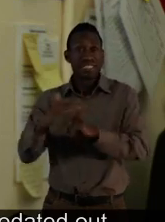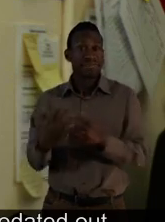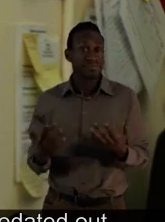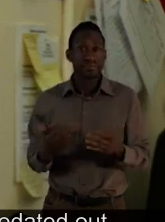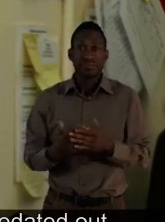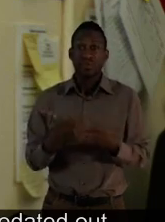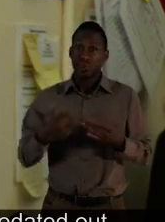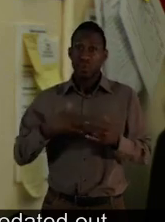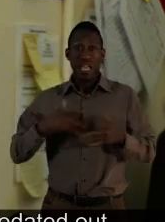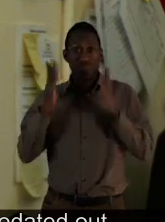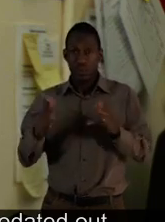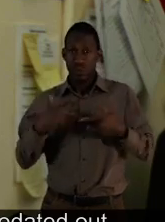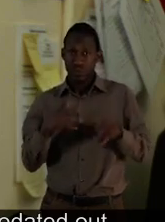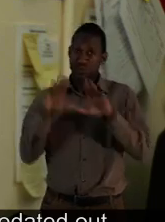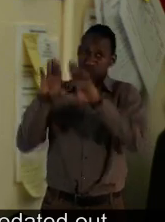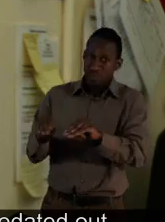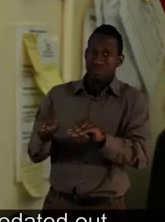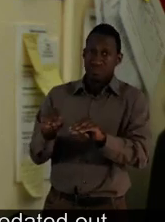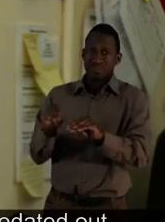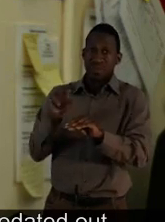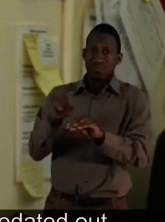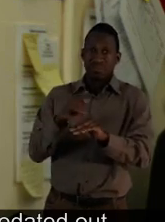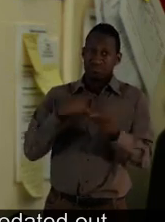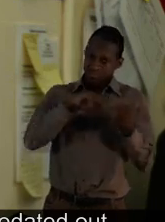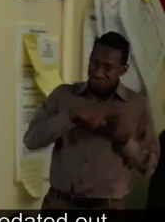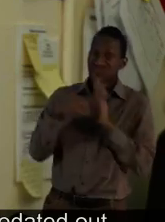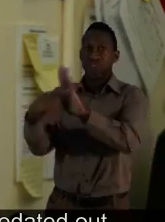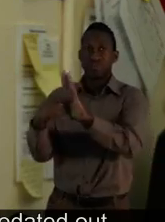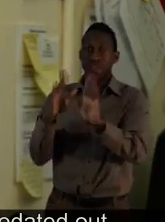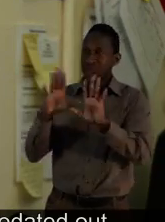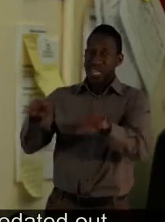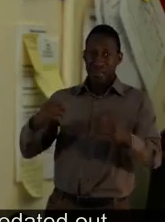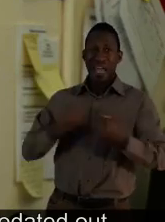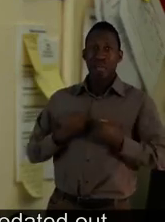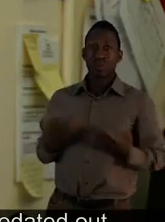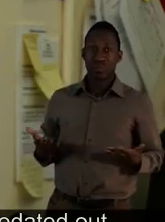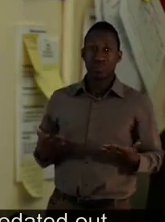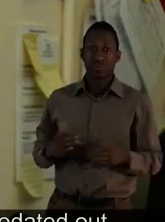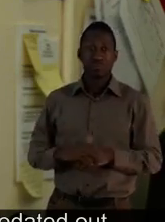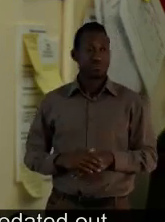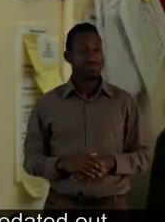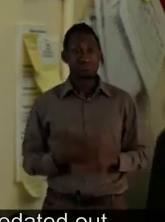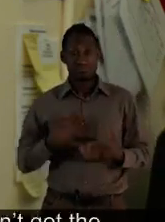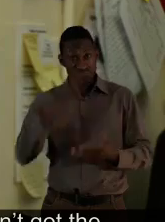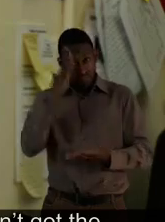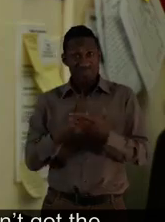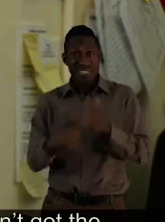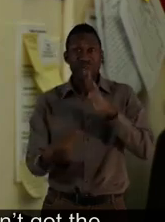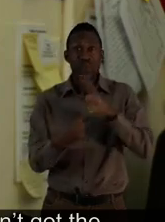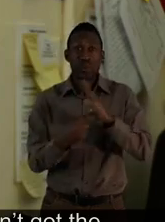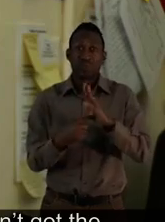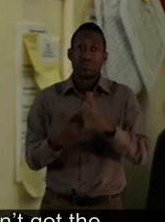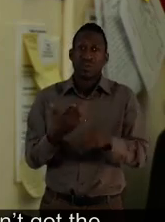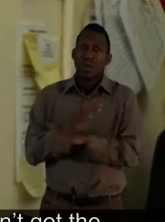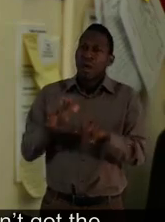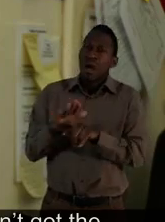is important. Not accommodated for out of pity, right, but out of the fact that they have a right as everybody